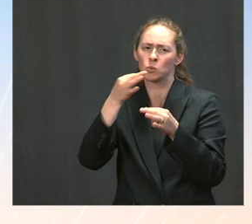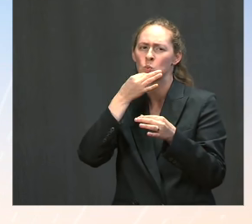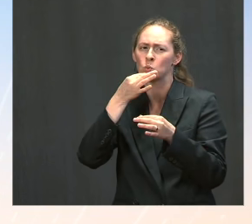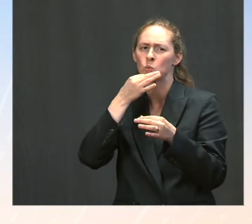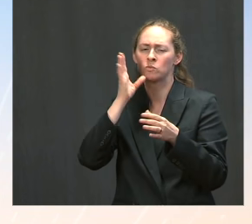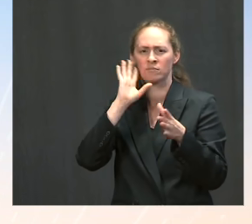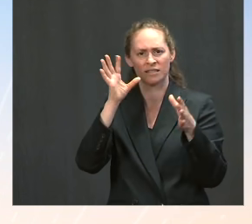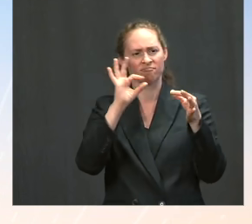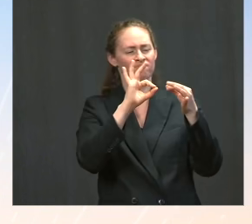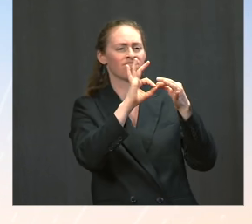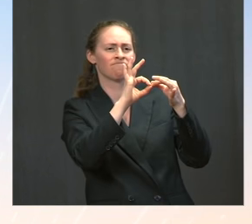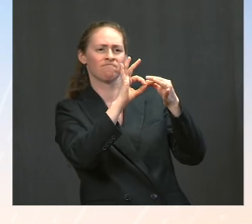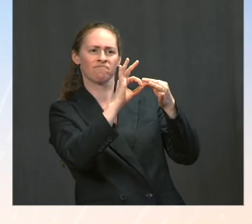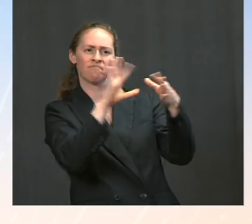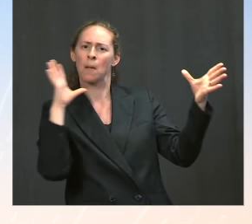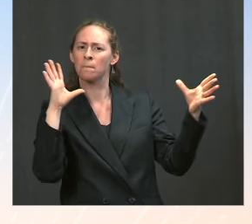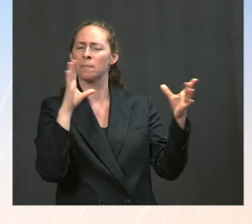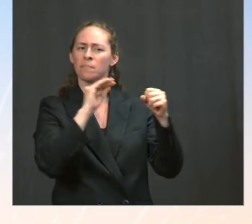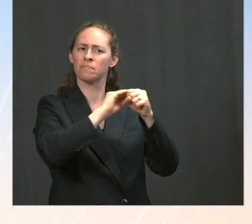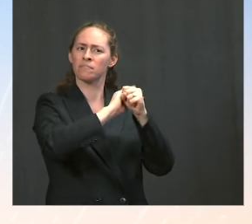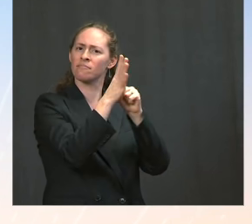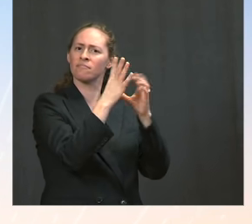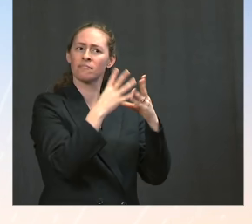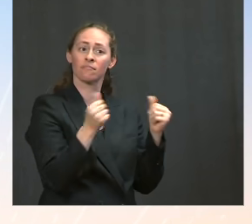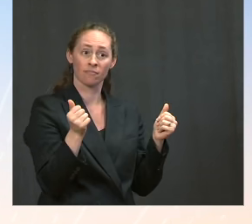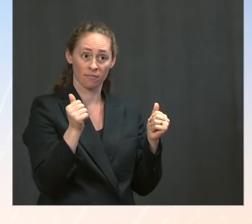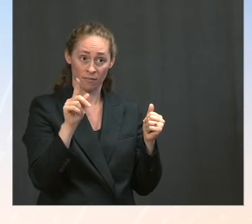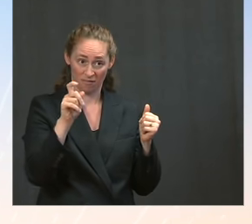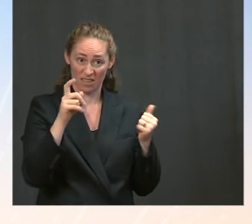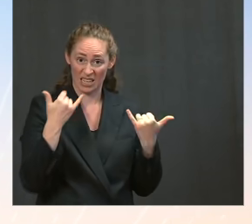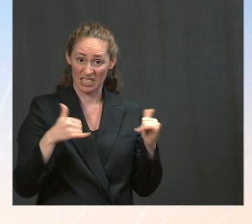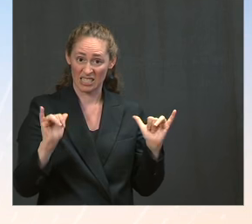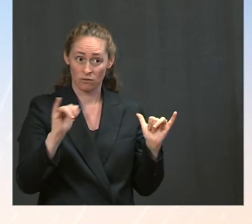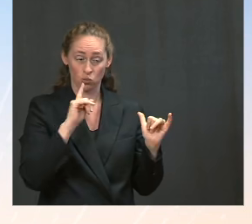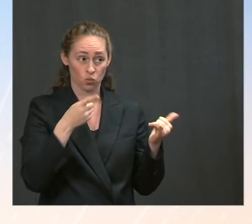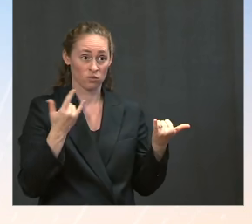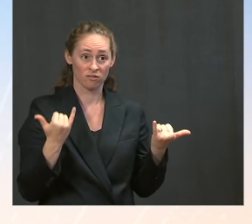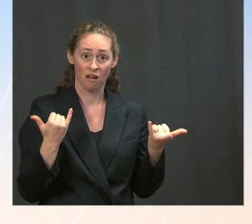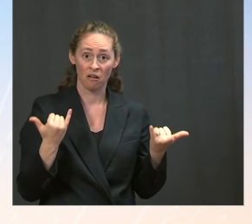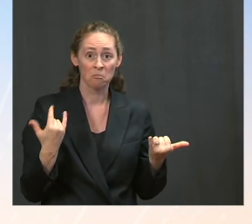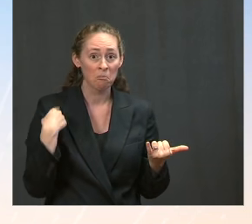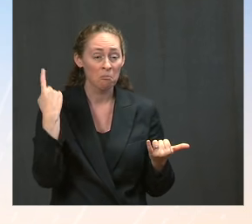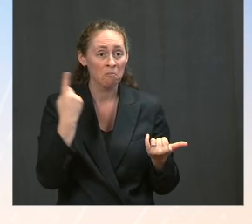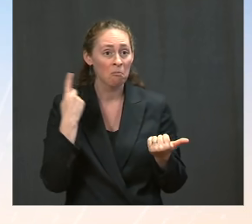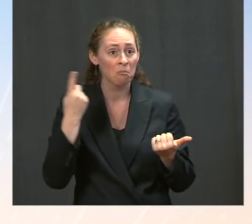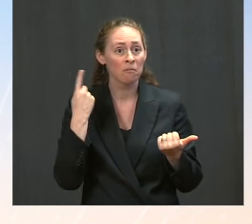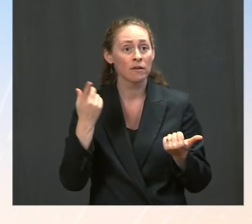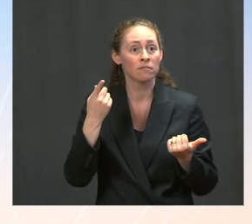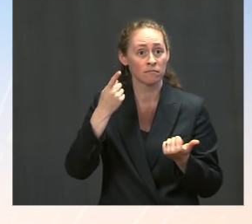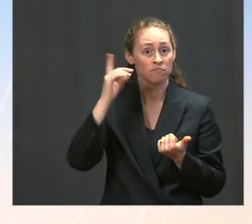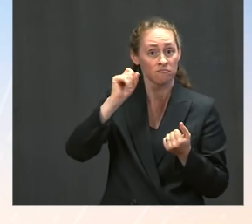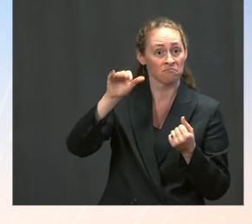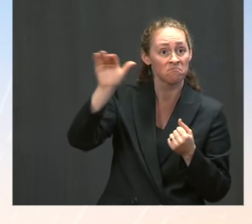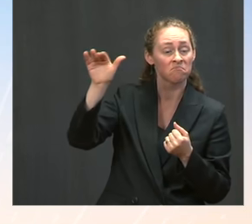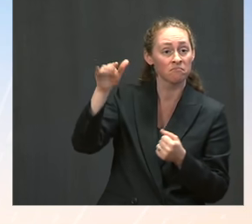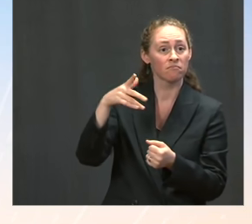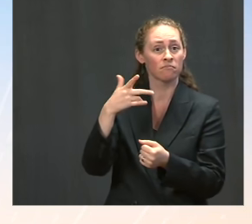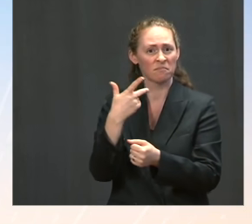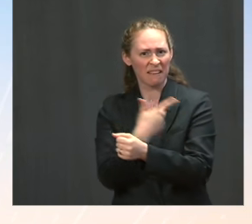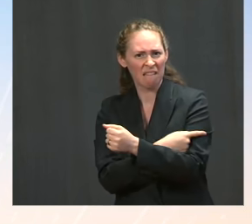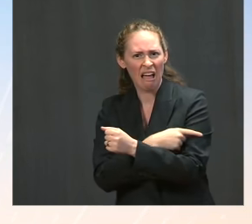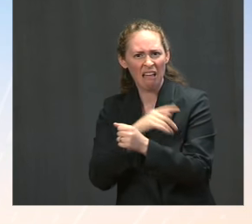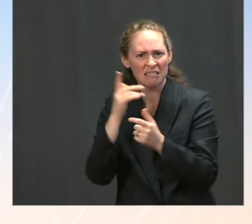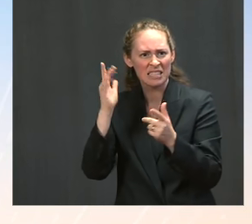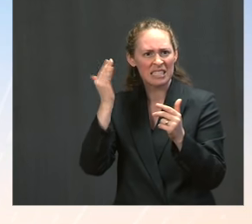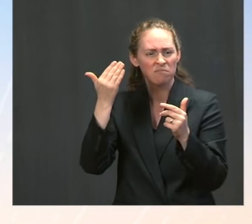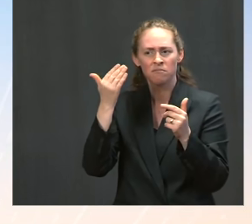still the case if you guys are now reportedly considering asking vaccinated people to wear masks again? Well, first of all, the